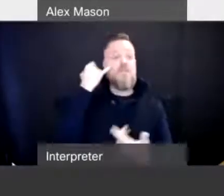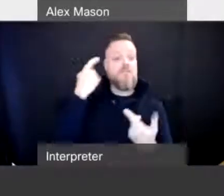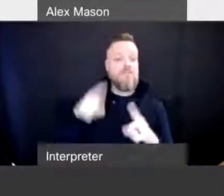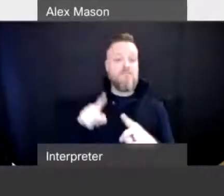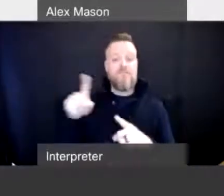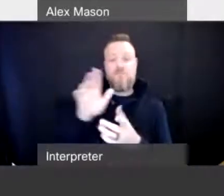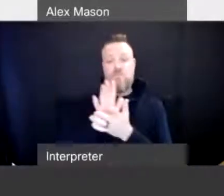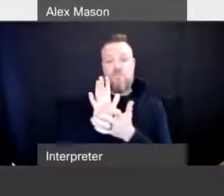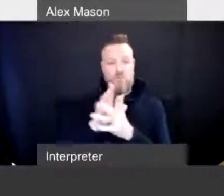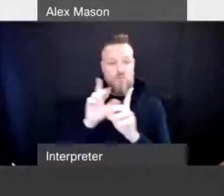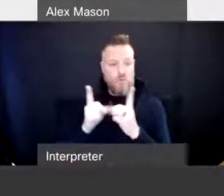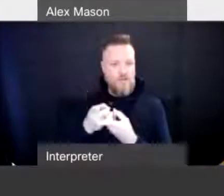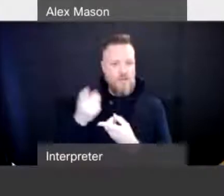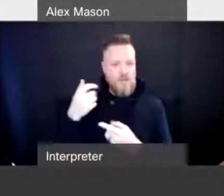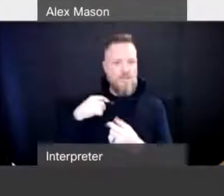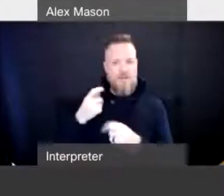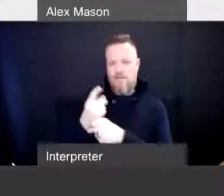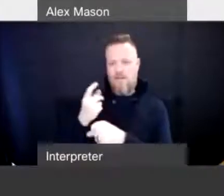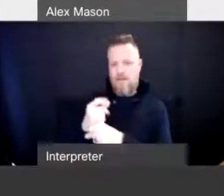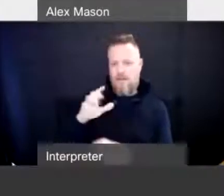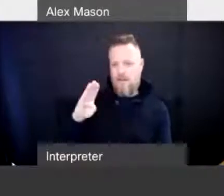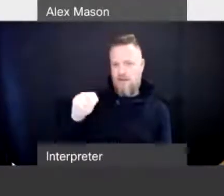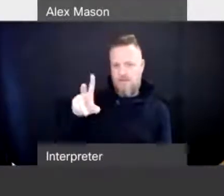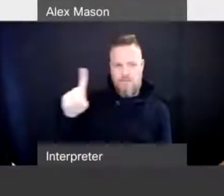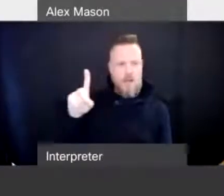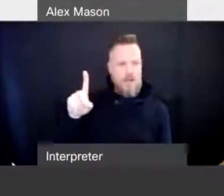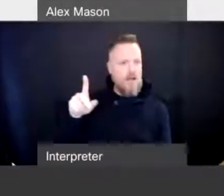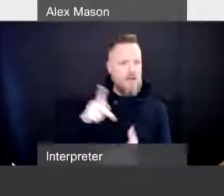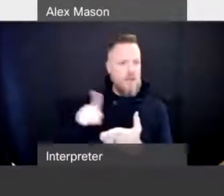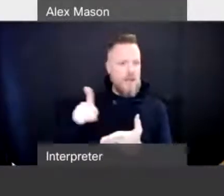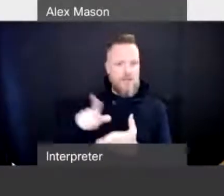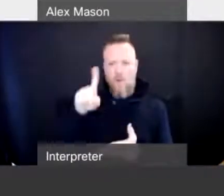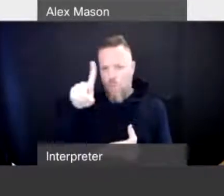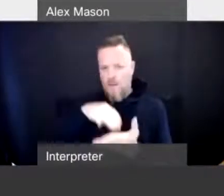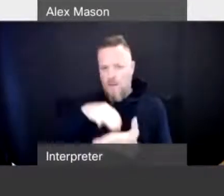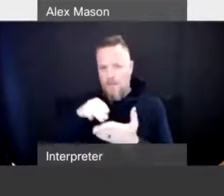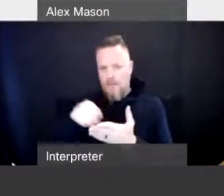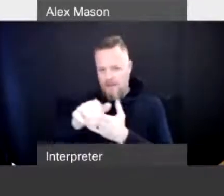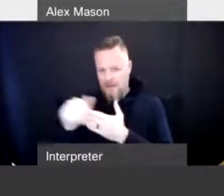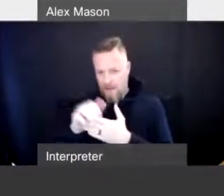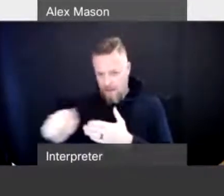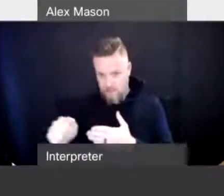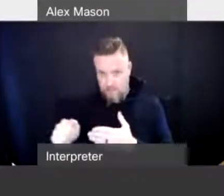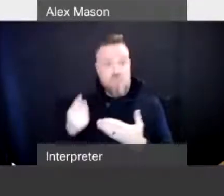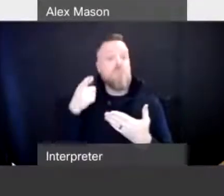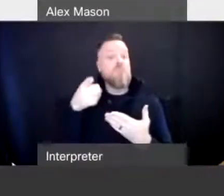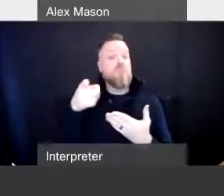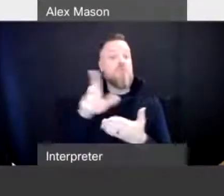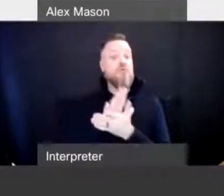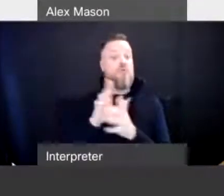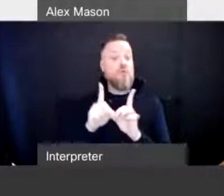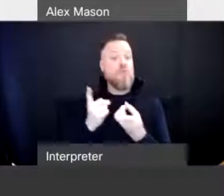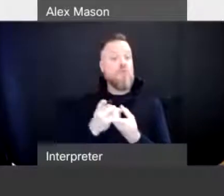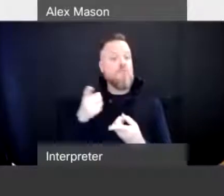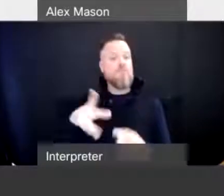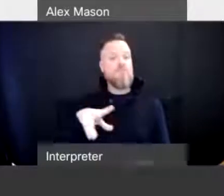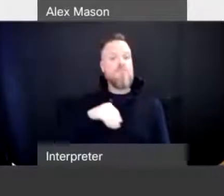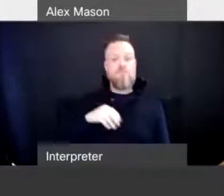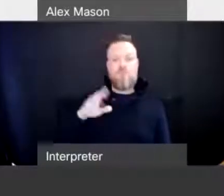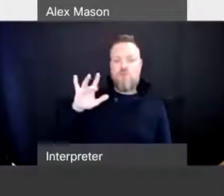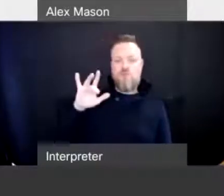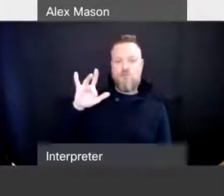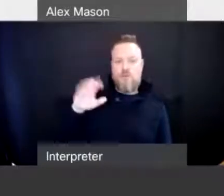an annual bond payment of $1 million and that school district received 25% state